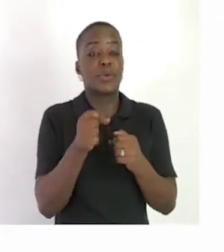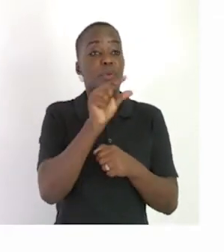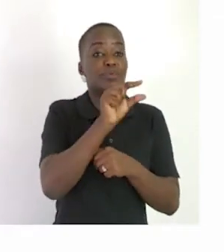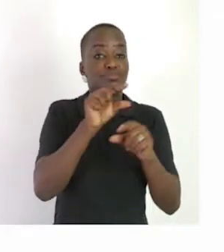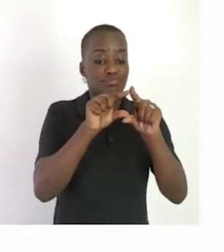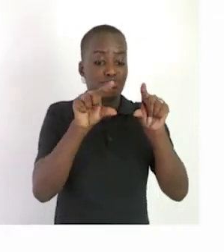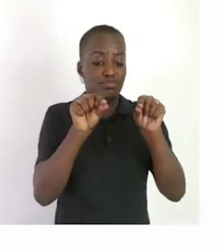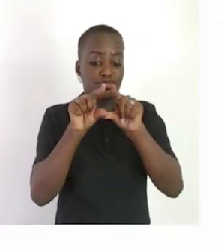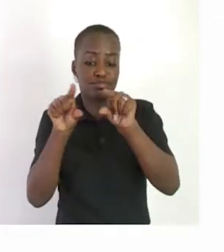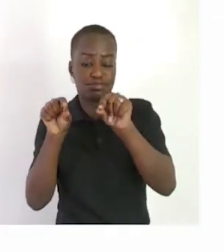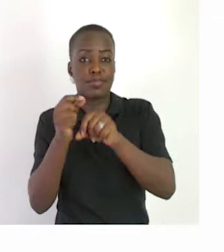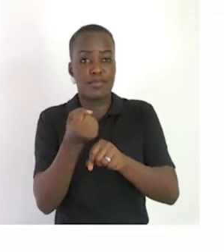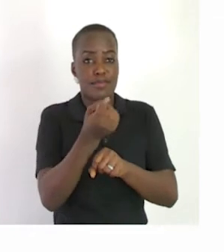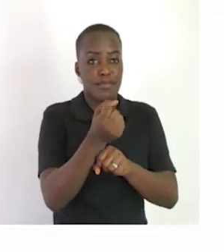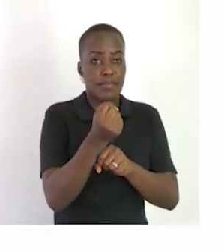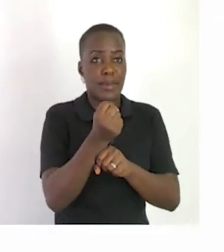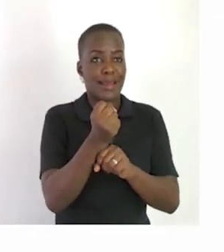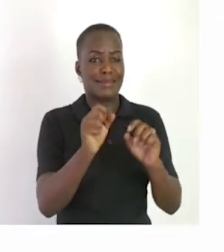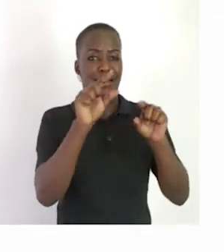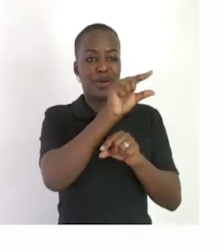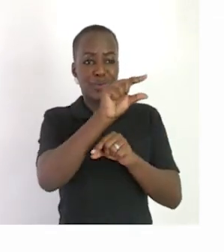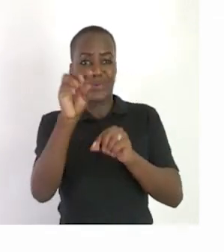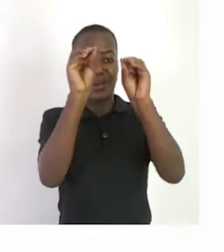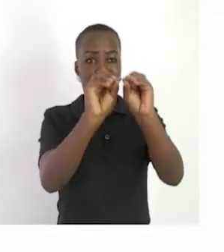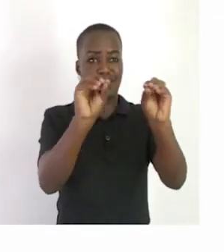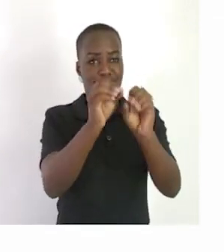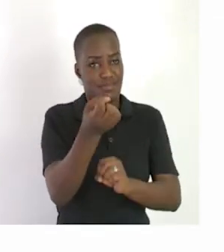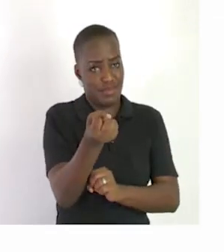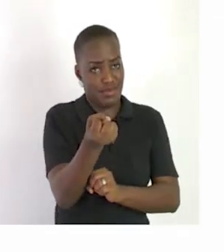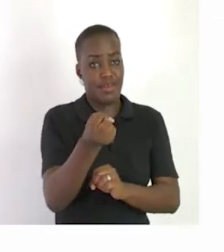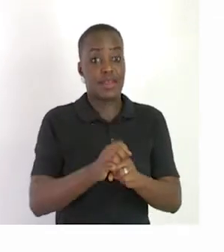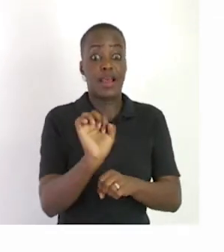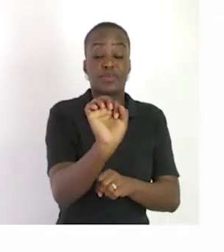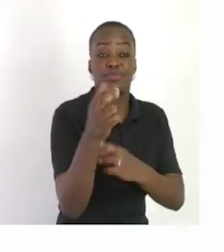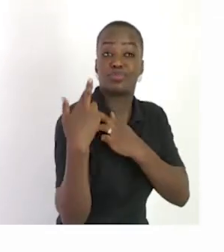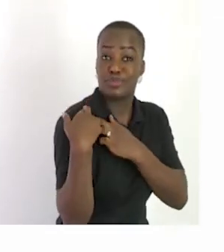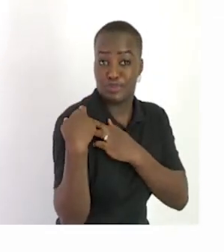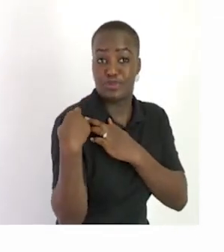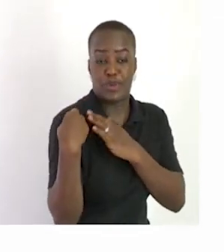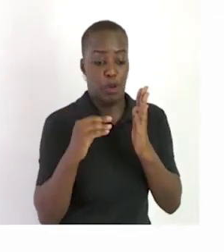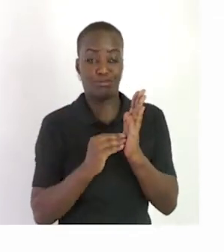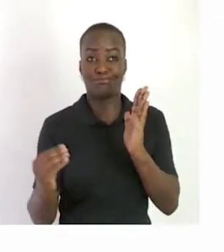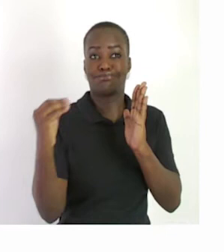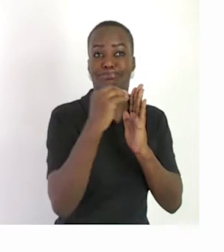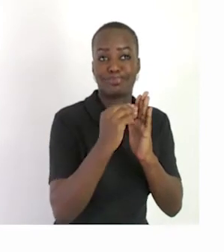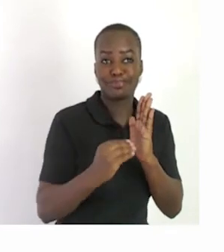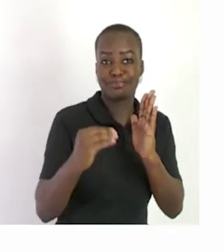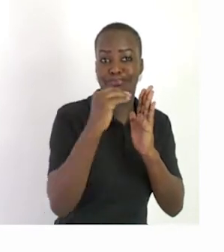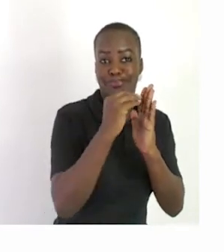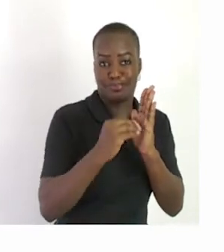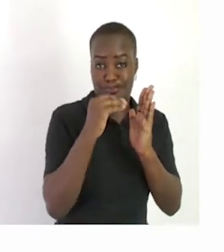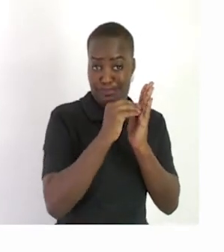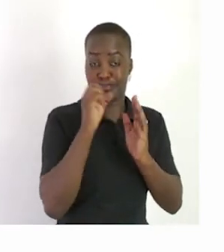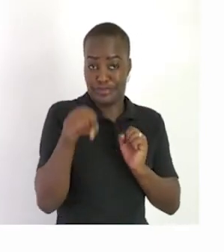that are in blocks and blank spaces above. It is your job to cut out these words in the blocks and paste